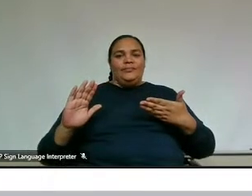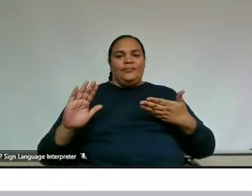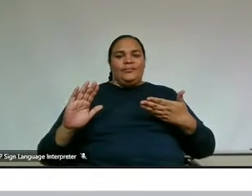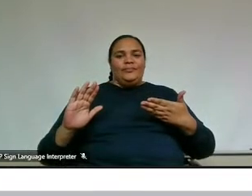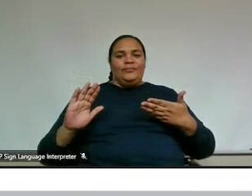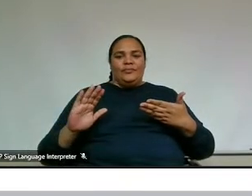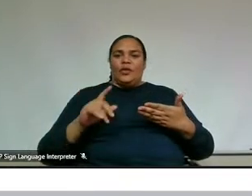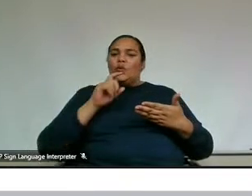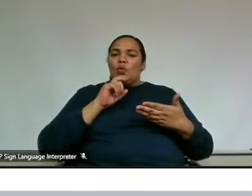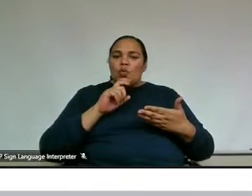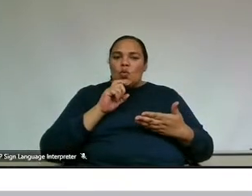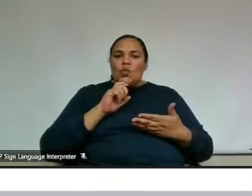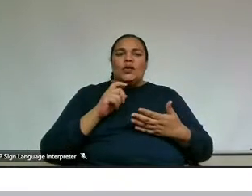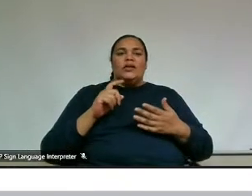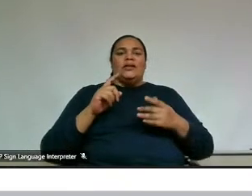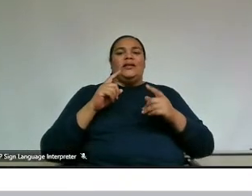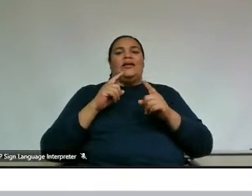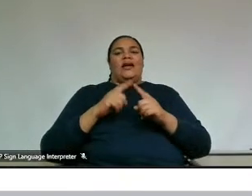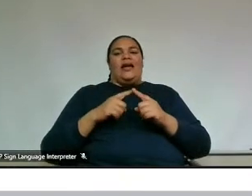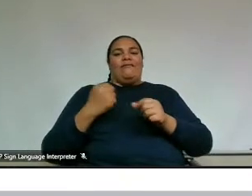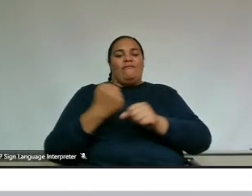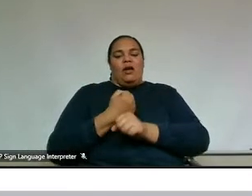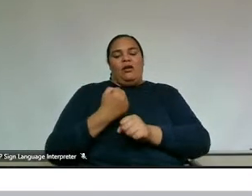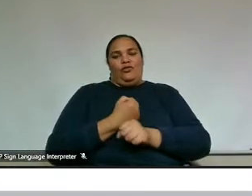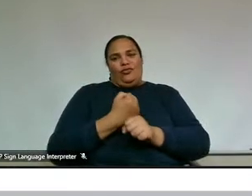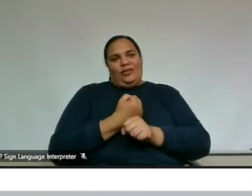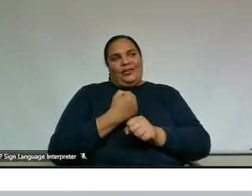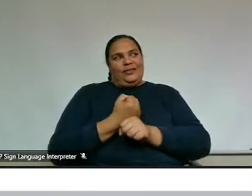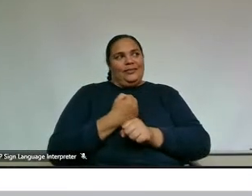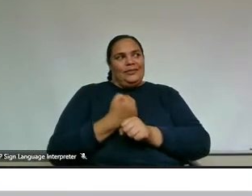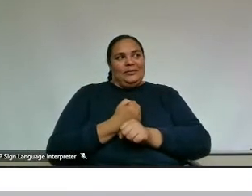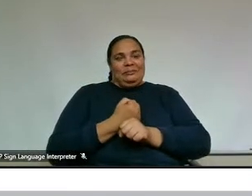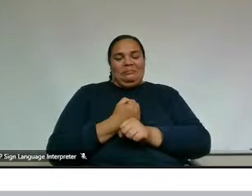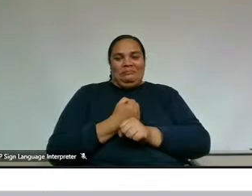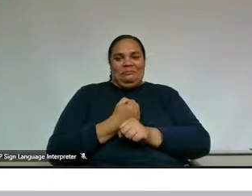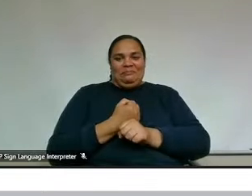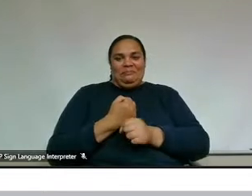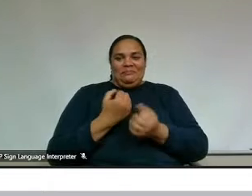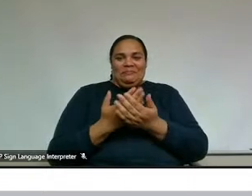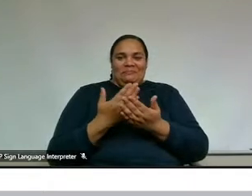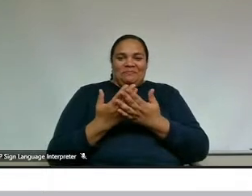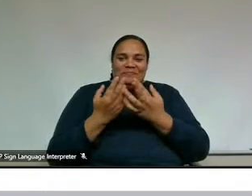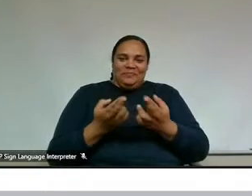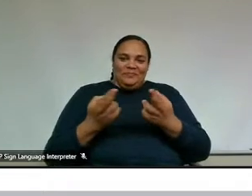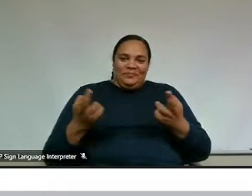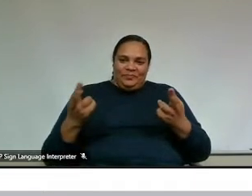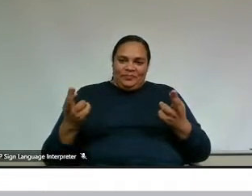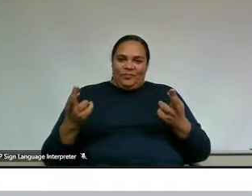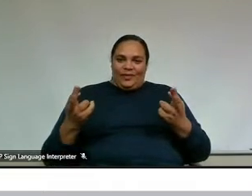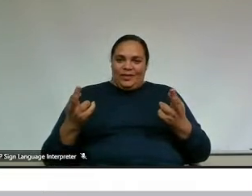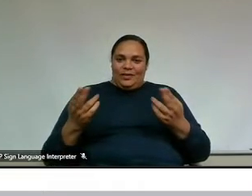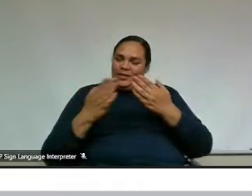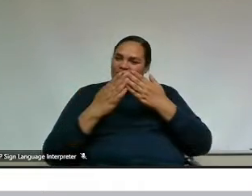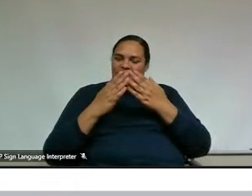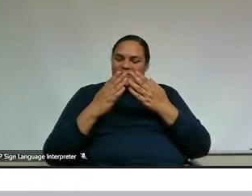used and be functioned. And available resources is too vague to